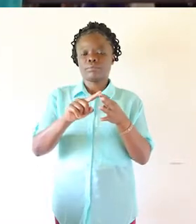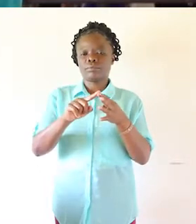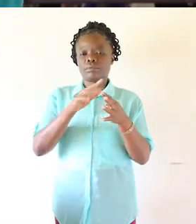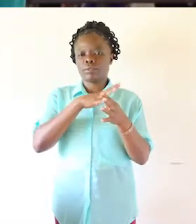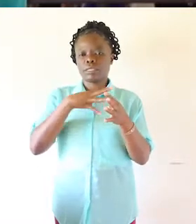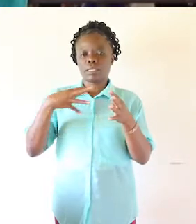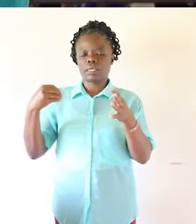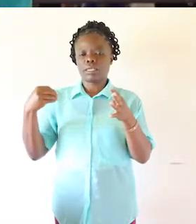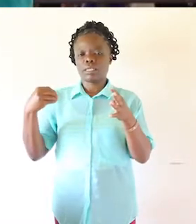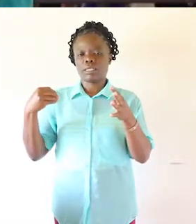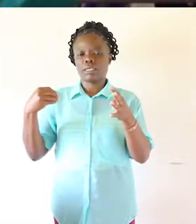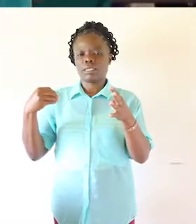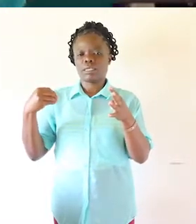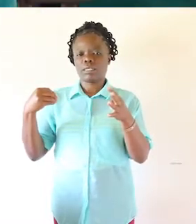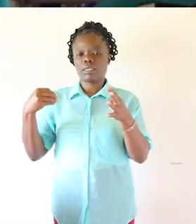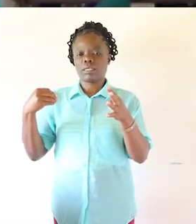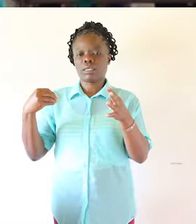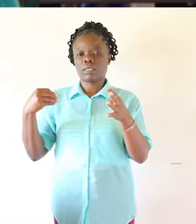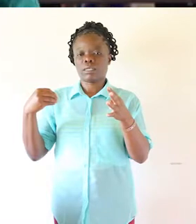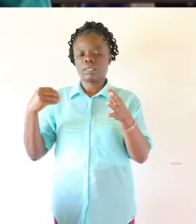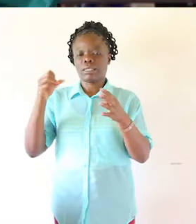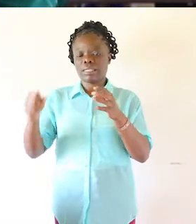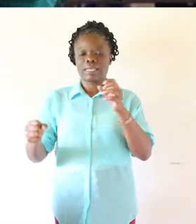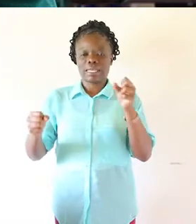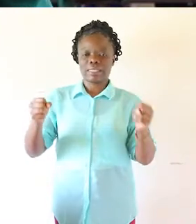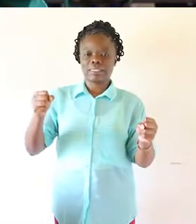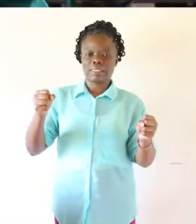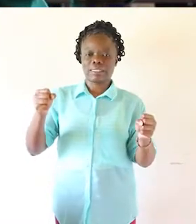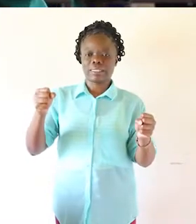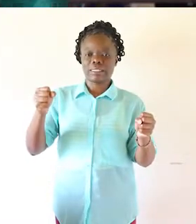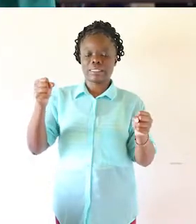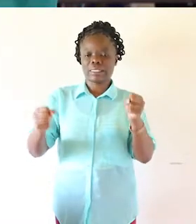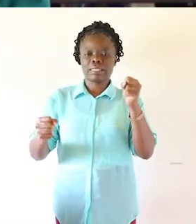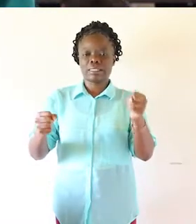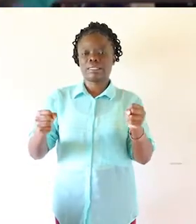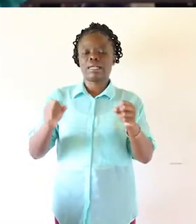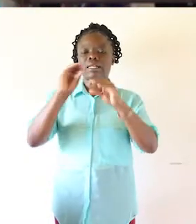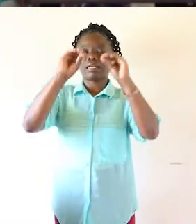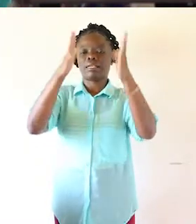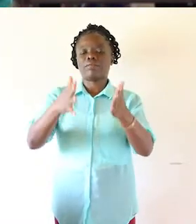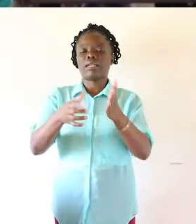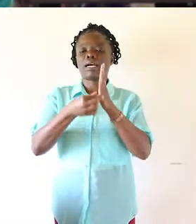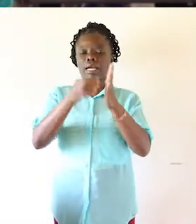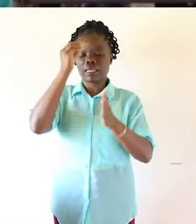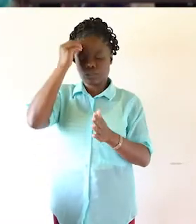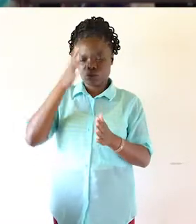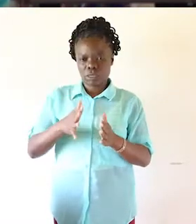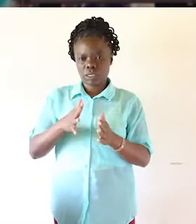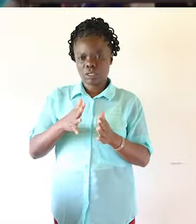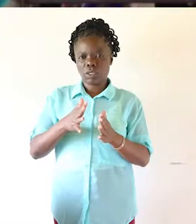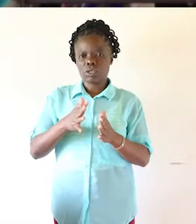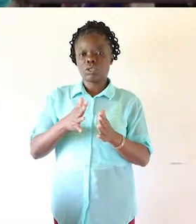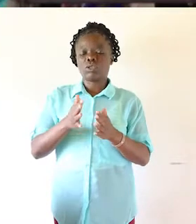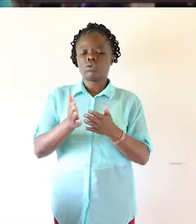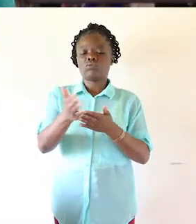and this is the side piece. The intervener guides the learner